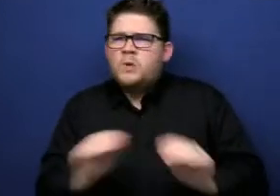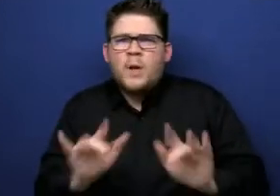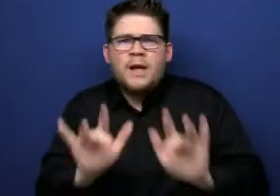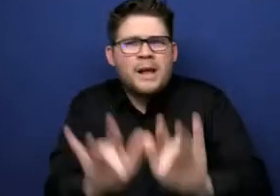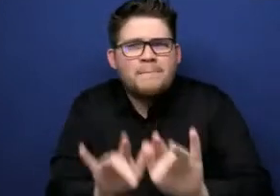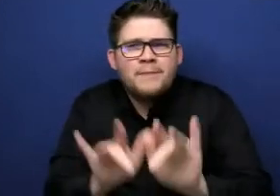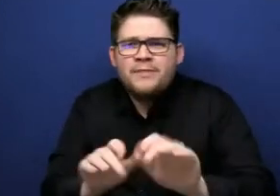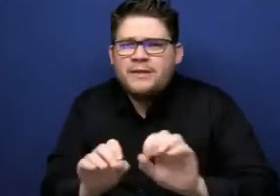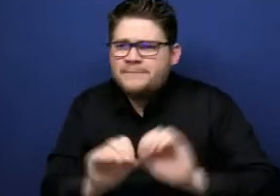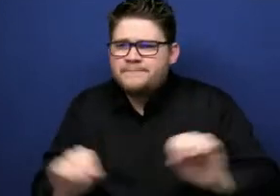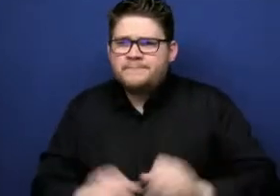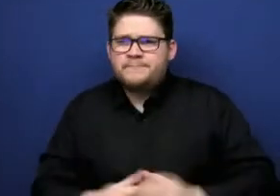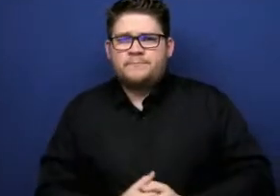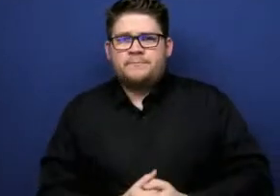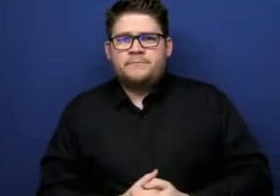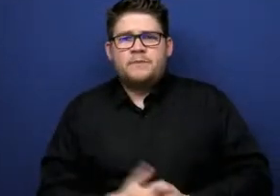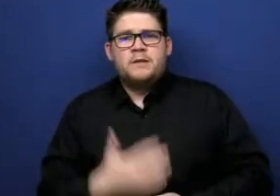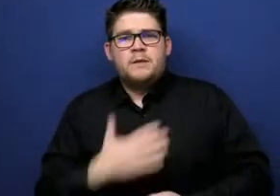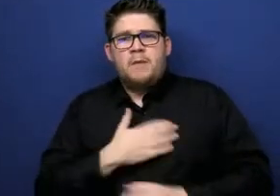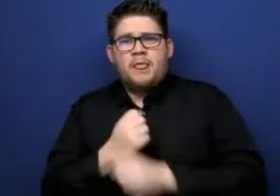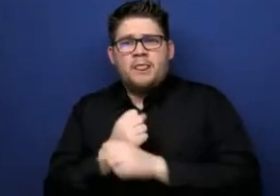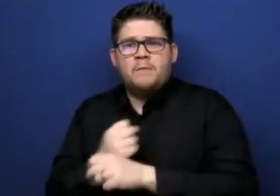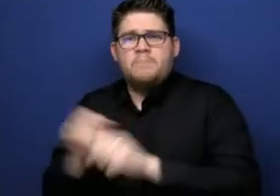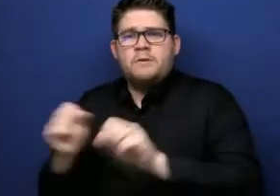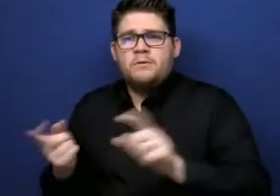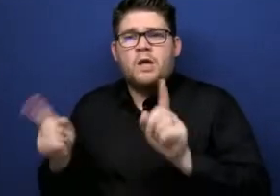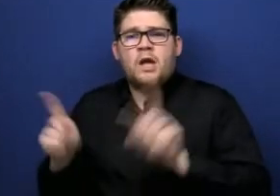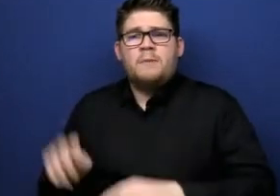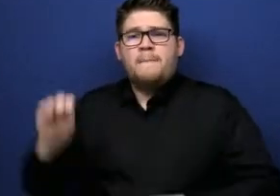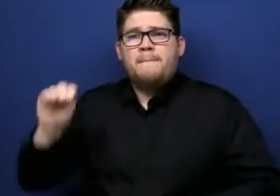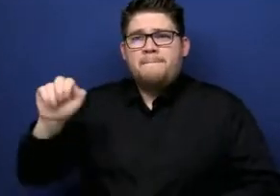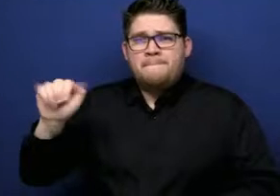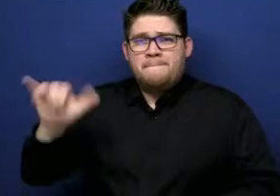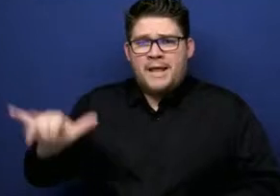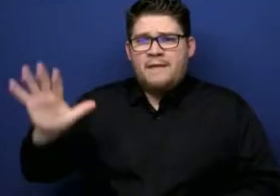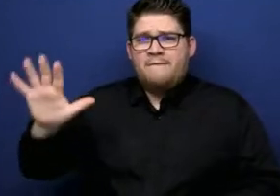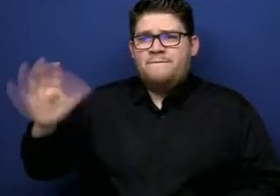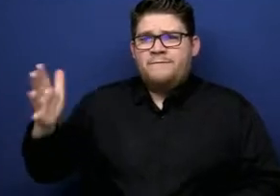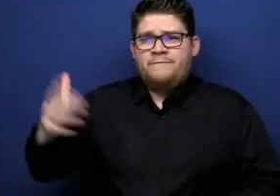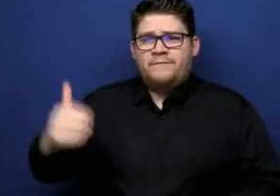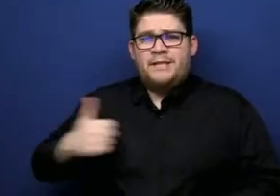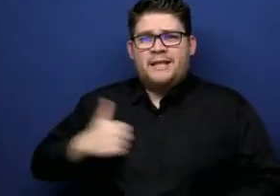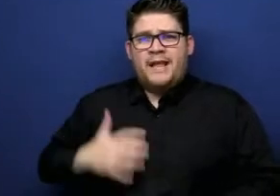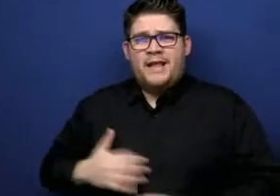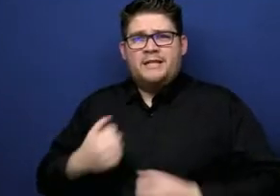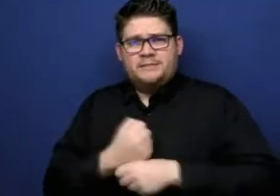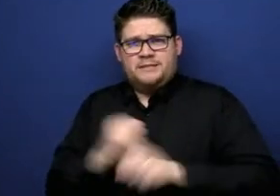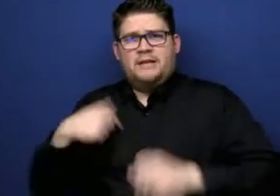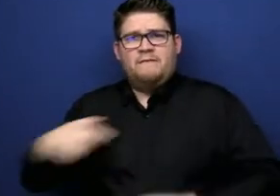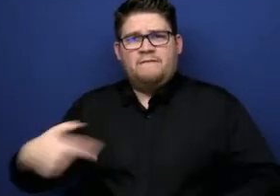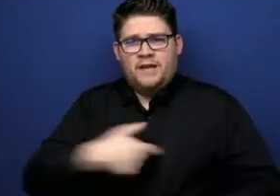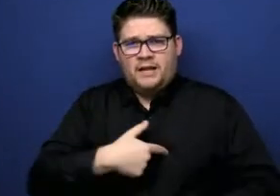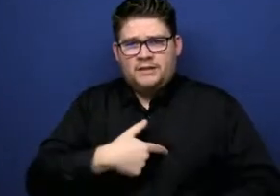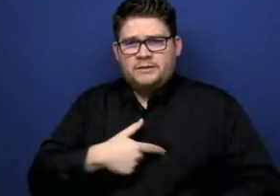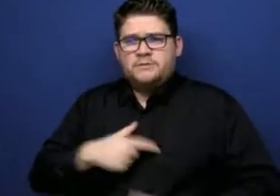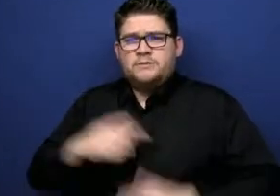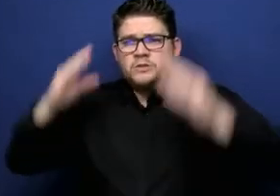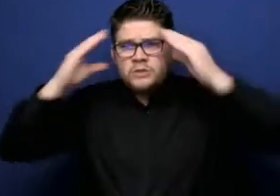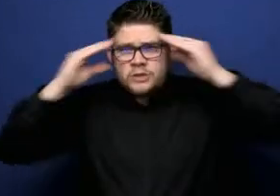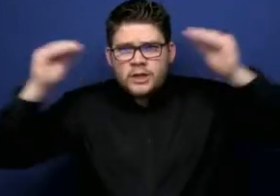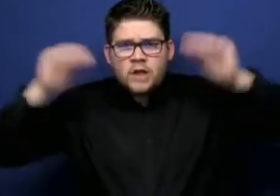5, 1945. The Dutch are forever indebted, and they never fail to acknowledge their